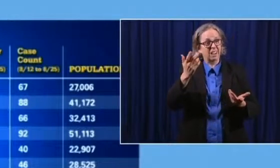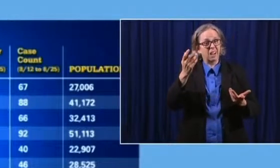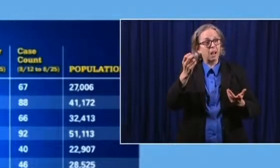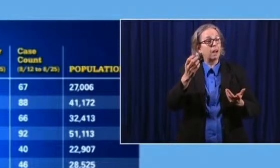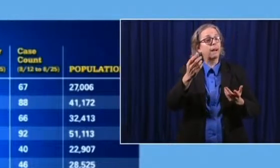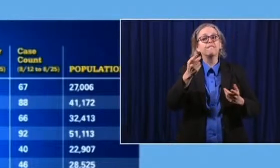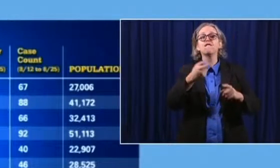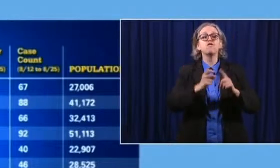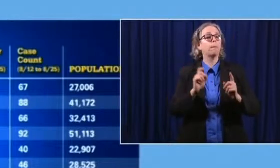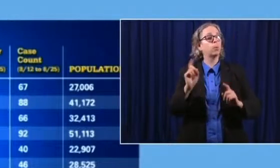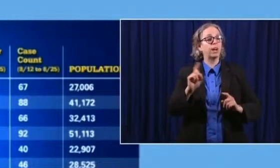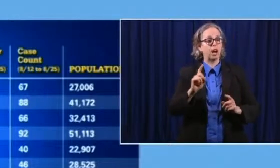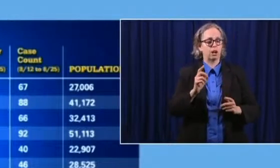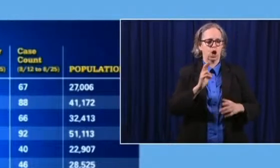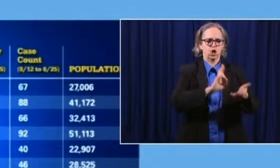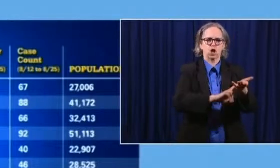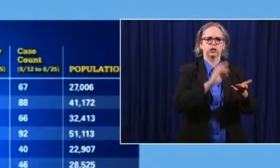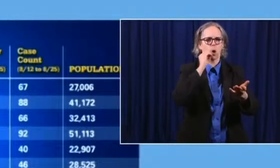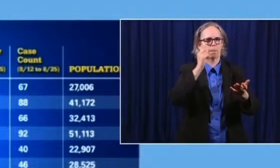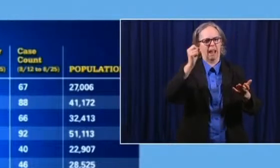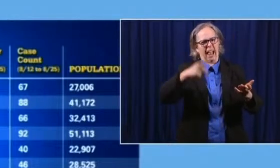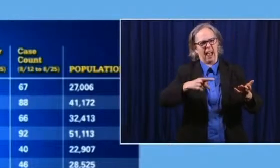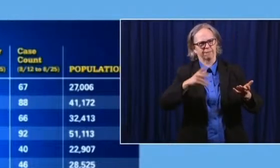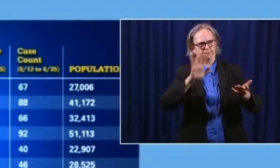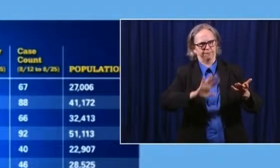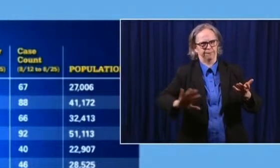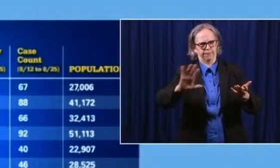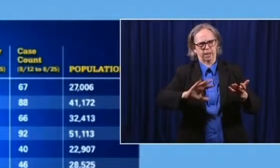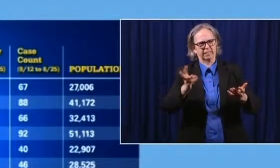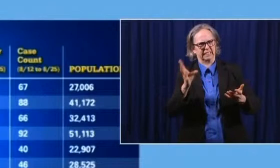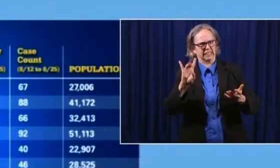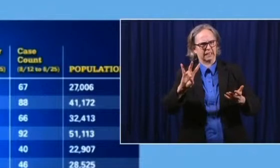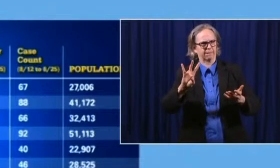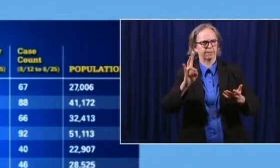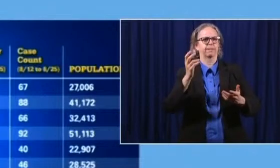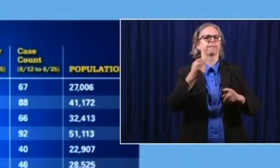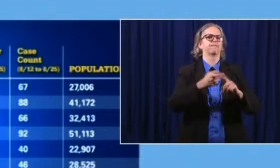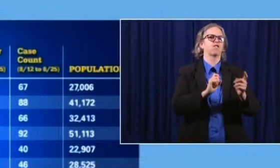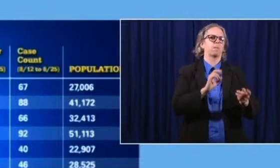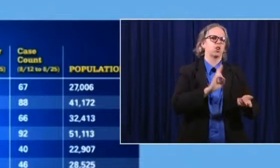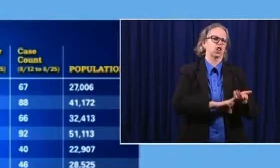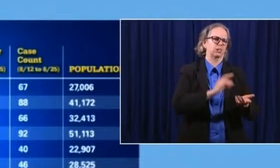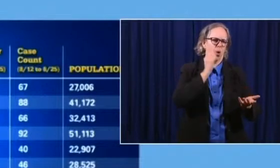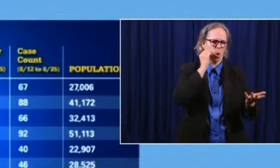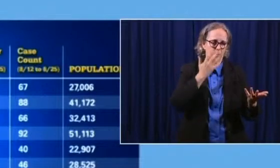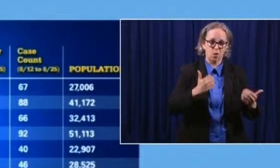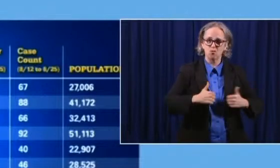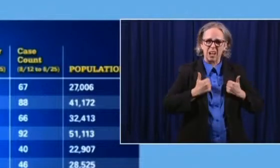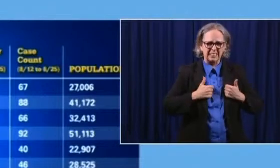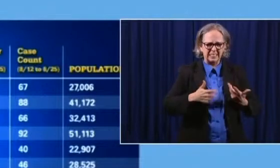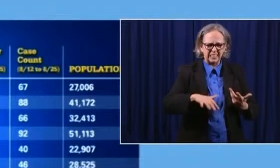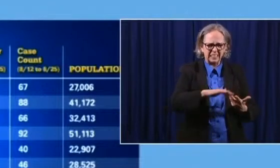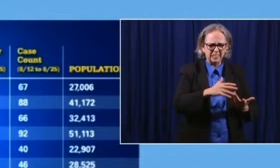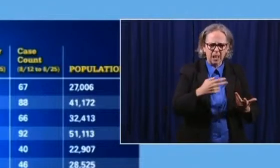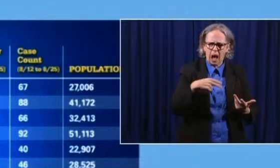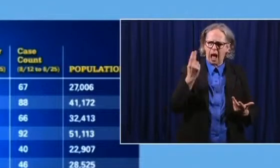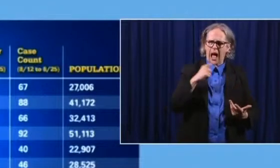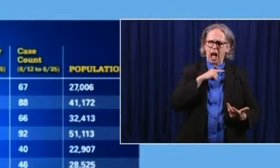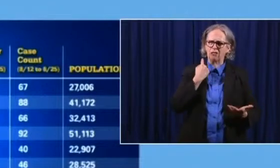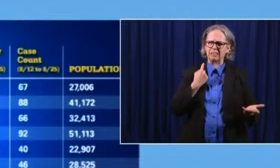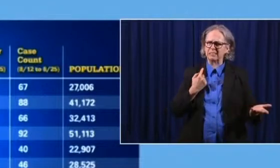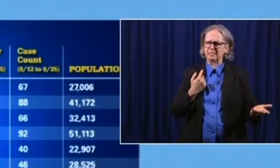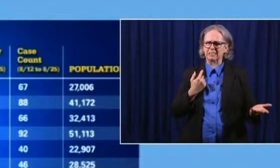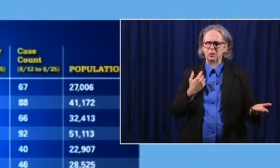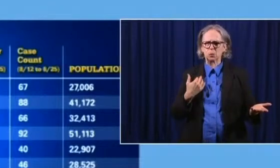facility. While we know that long-term care residents are extremely vulnerable to the virus, we also know that the virus does not stop at